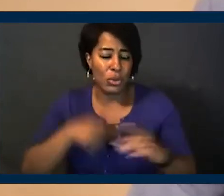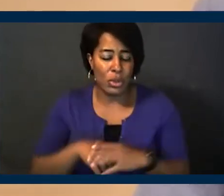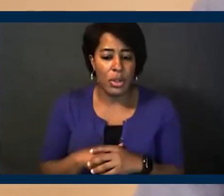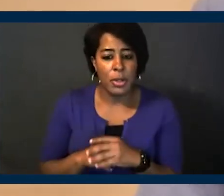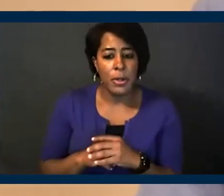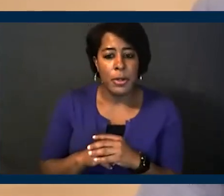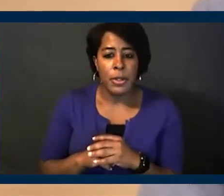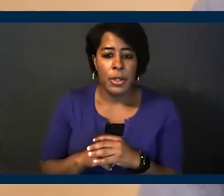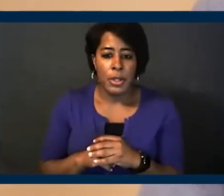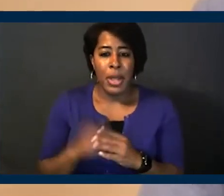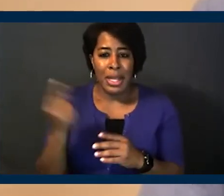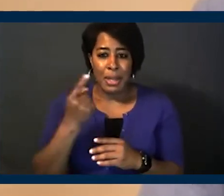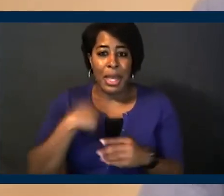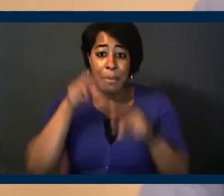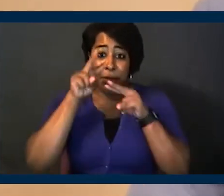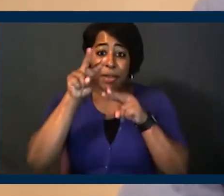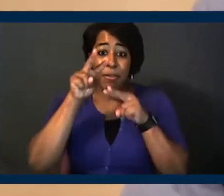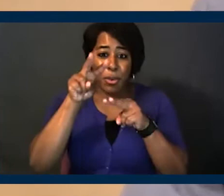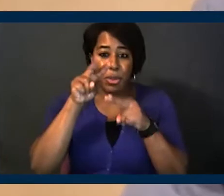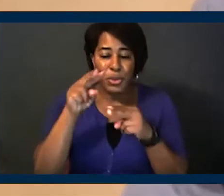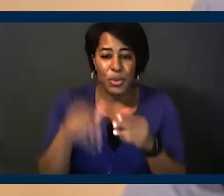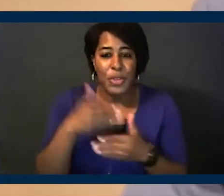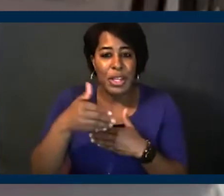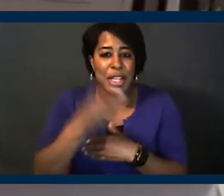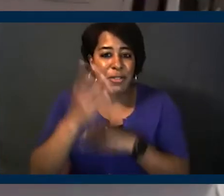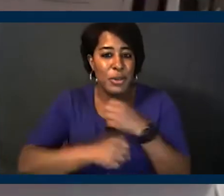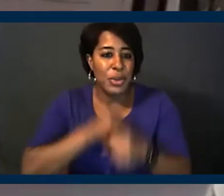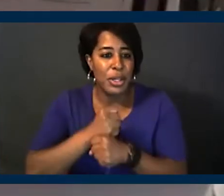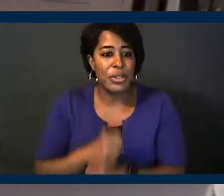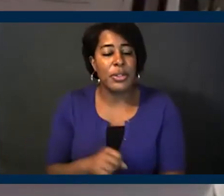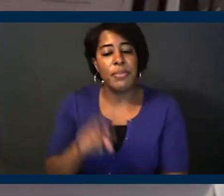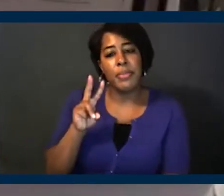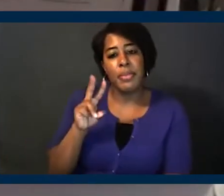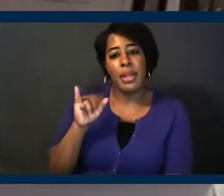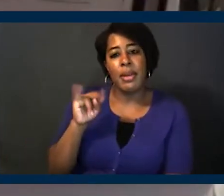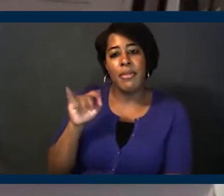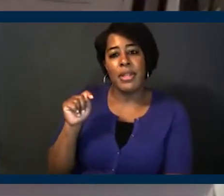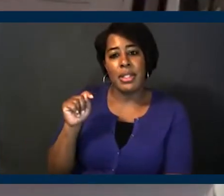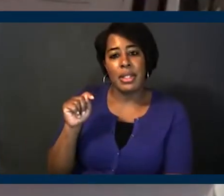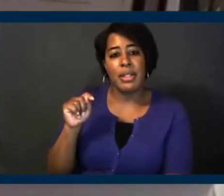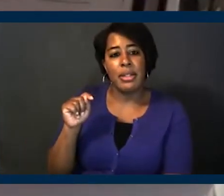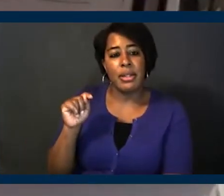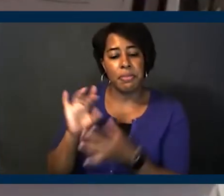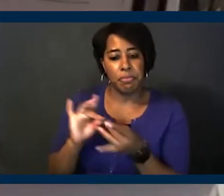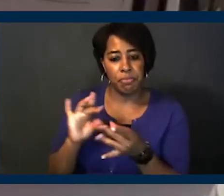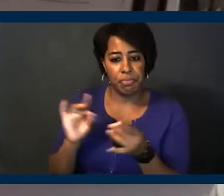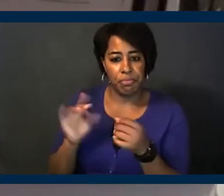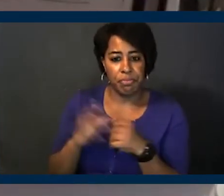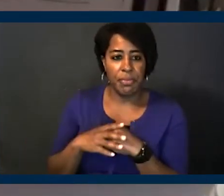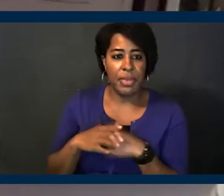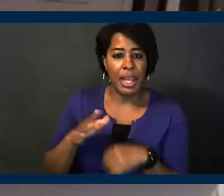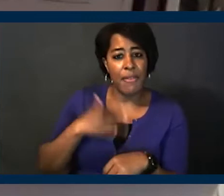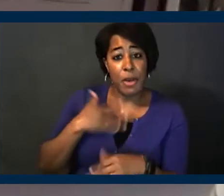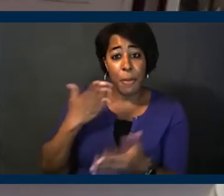I am looking forward to over the next few years. Jack, so I feel like you might have a slogan for